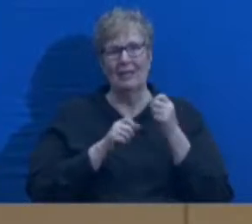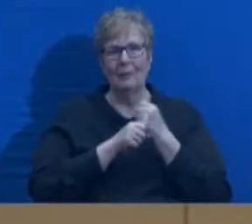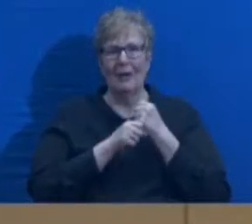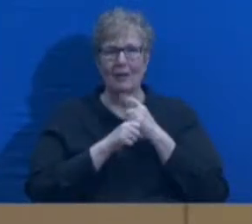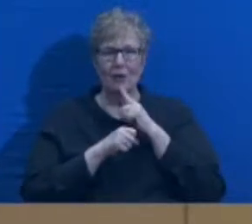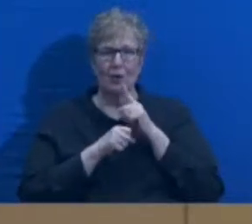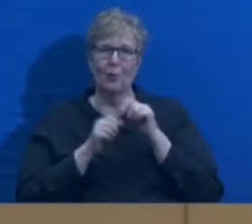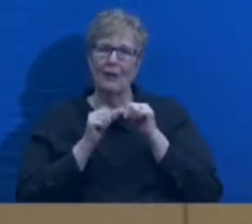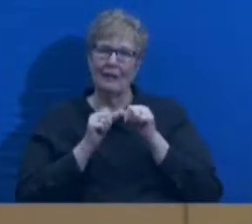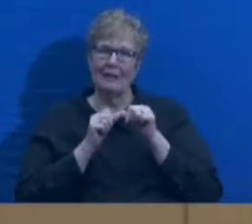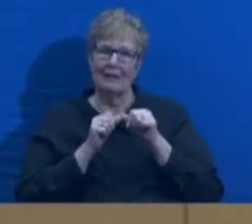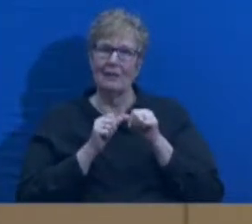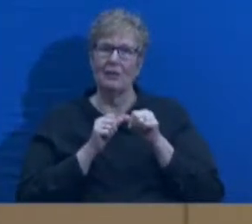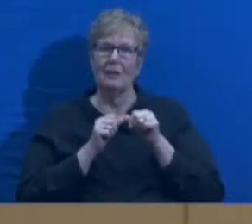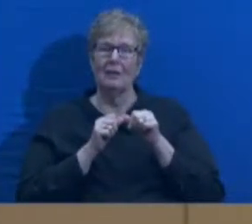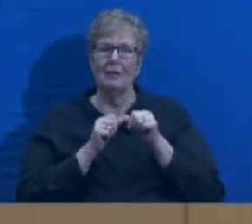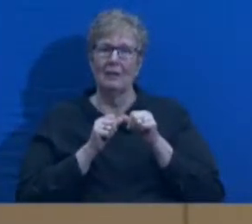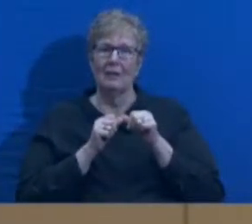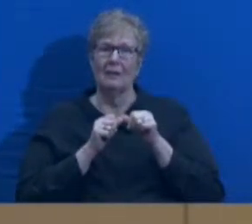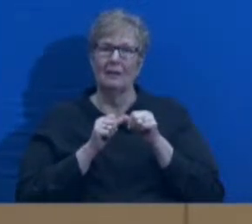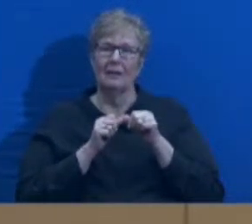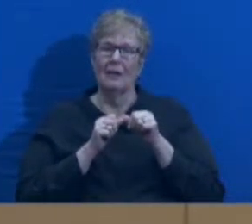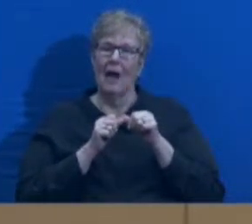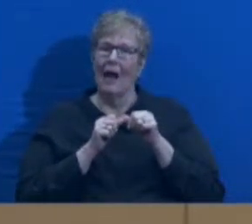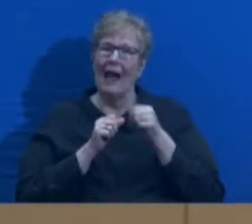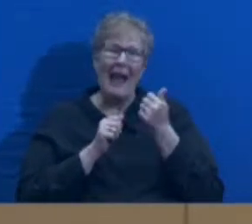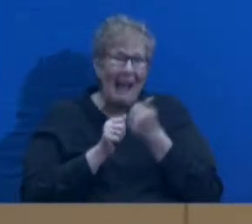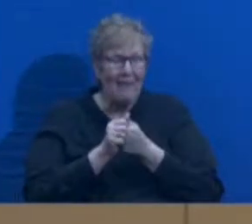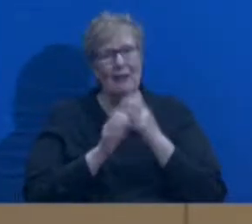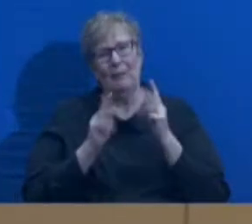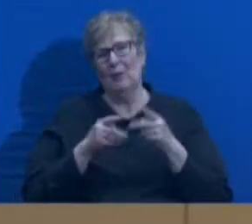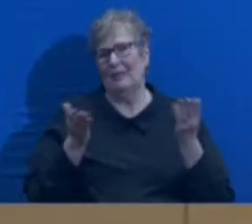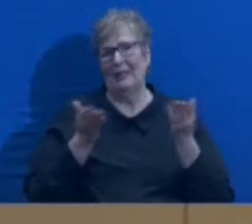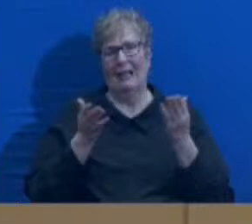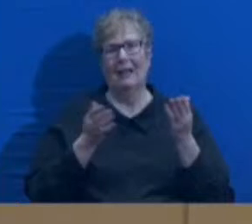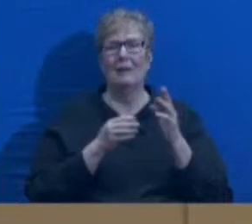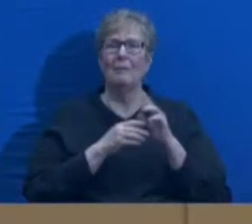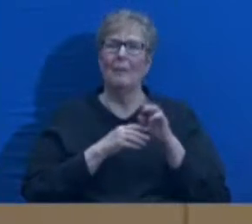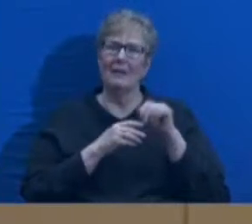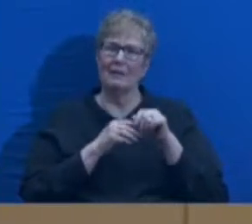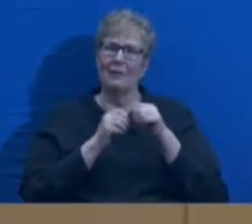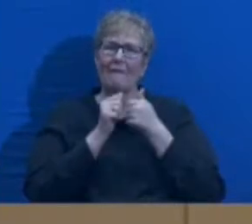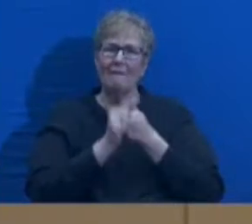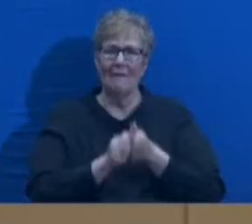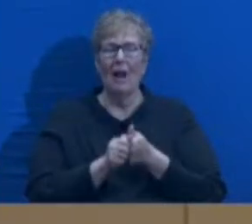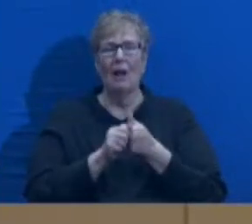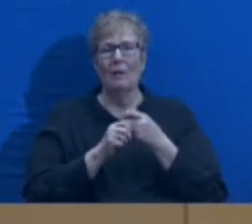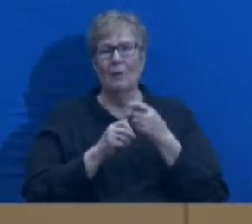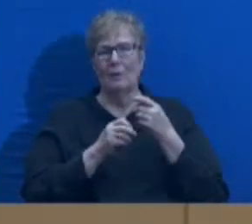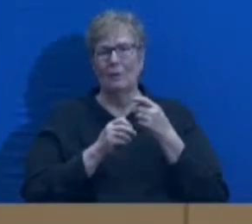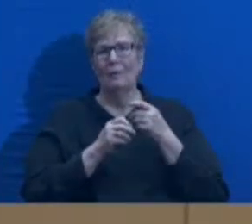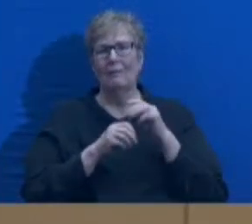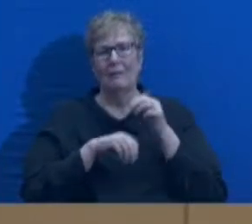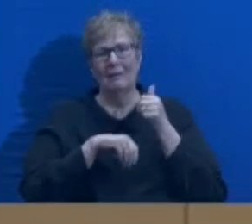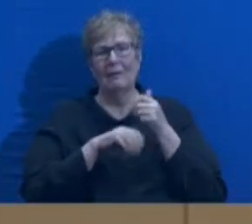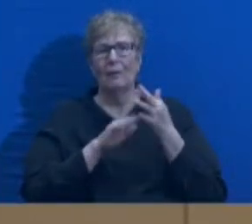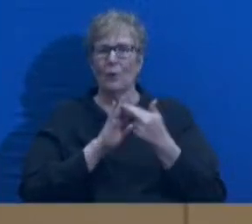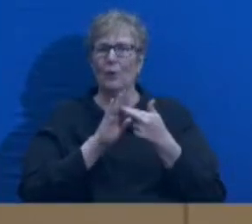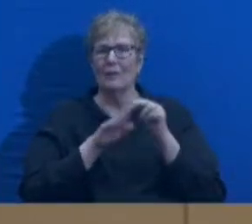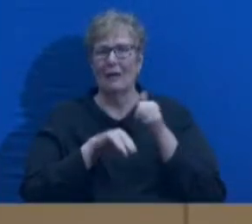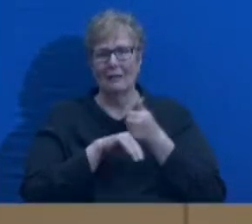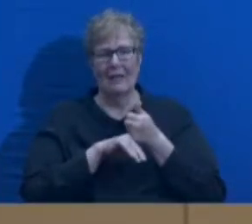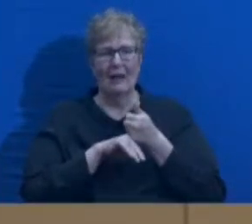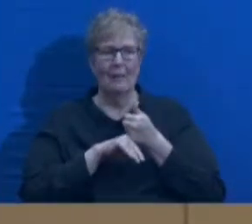we are continuing for everyone in our community to comply with the prevention measures that are in place. They